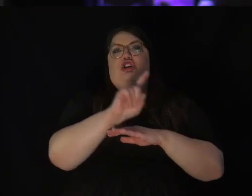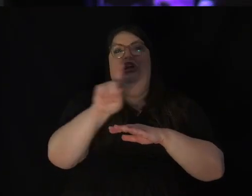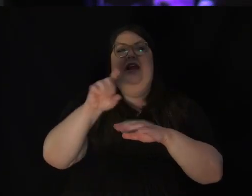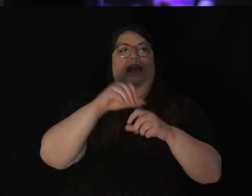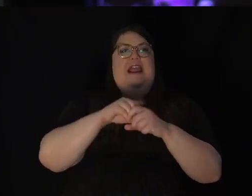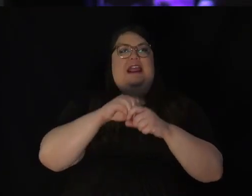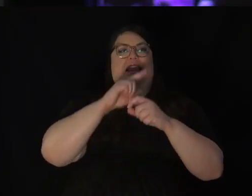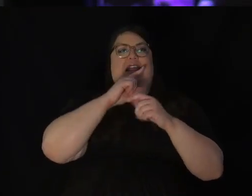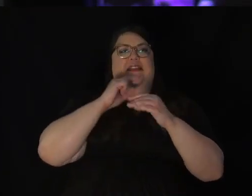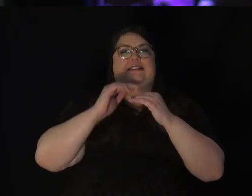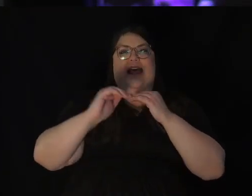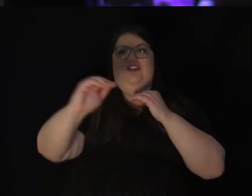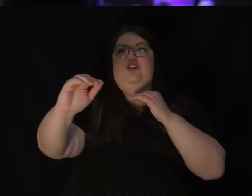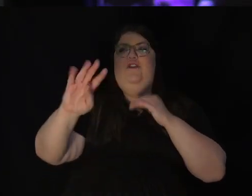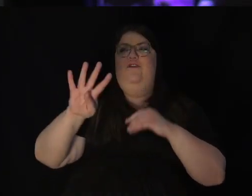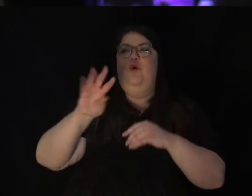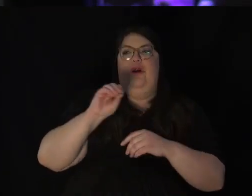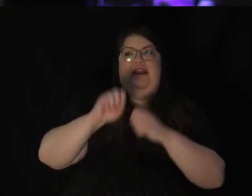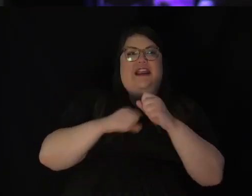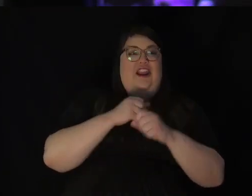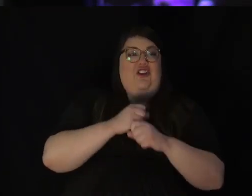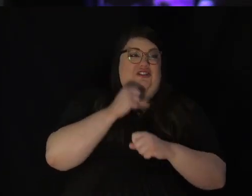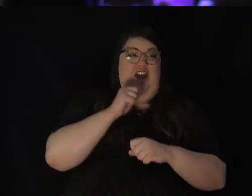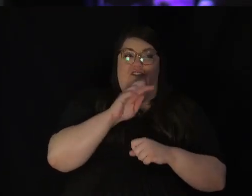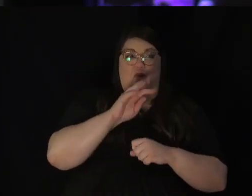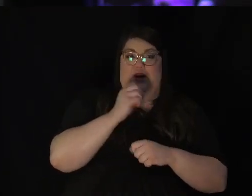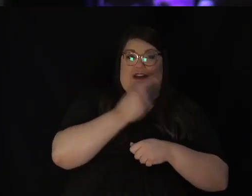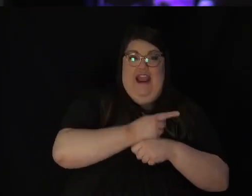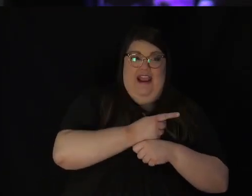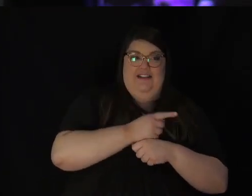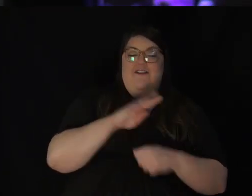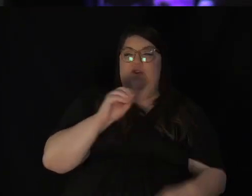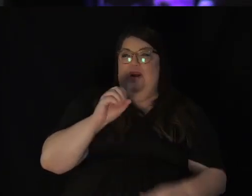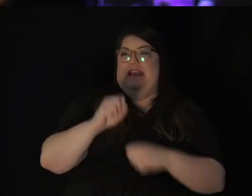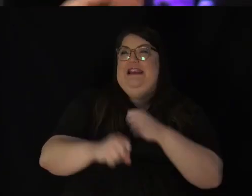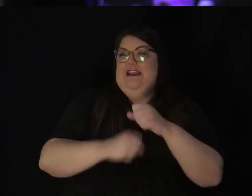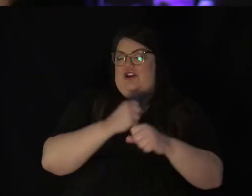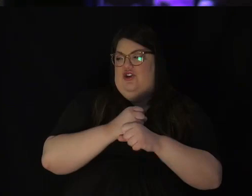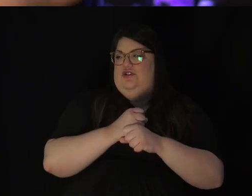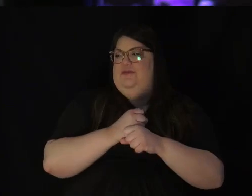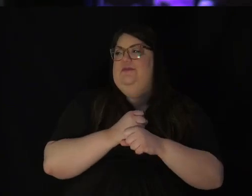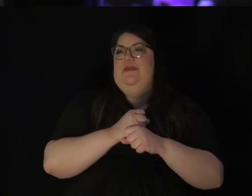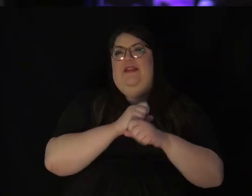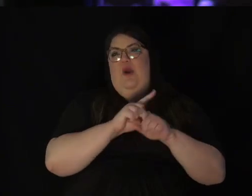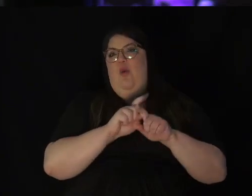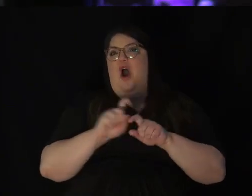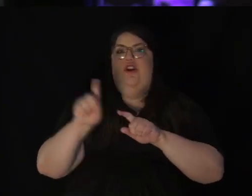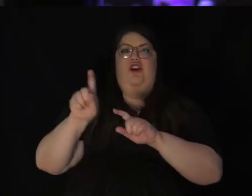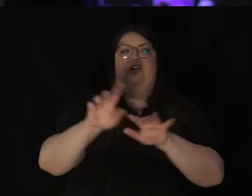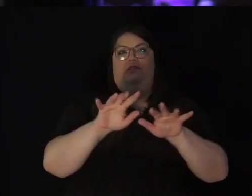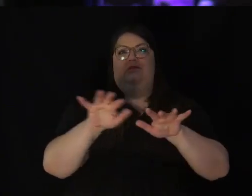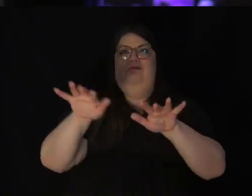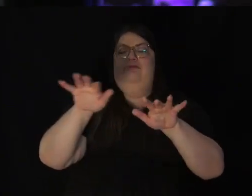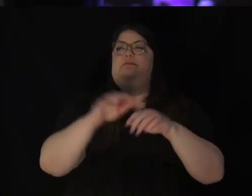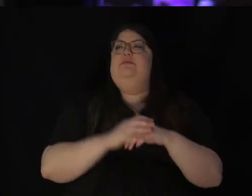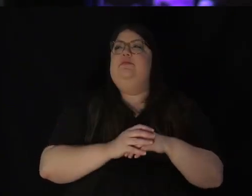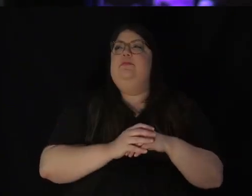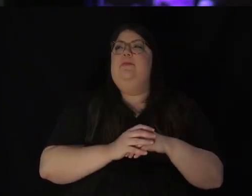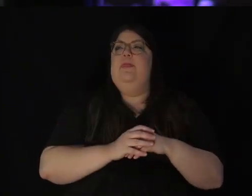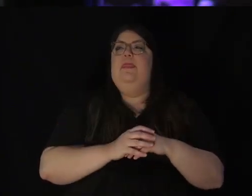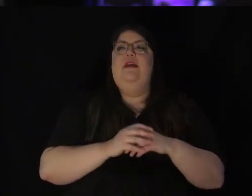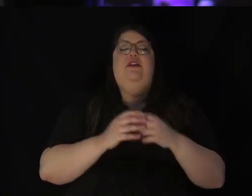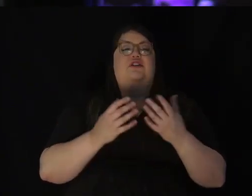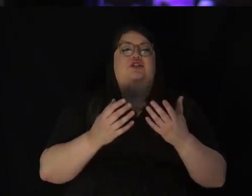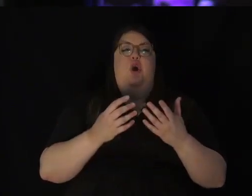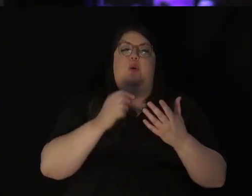40 years. So it's not just 40 days, but 40 years. Now, this is why we don't have time to discuss this today, but something fascinating,